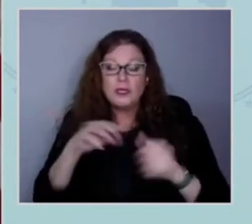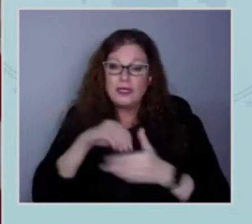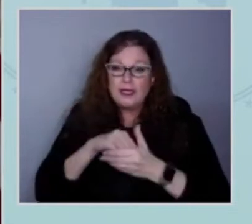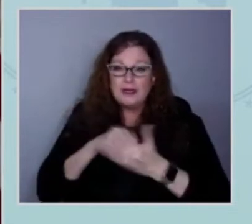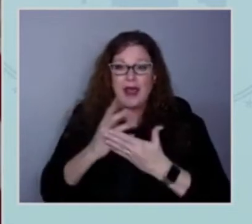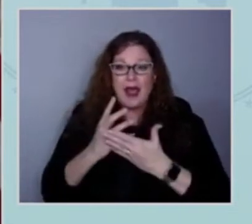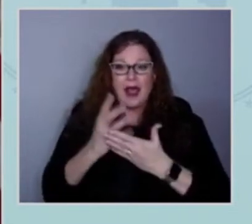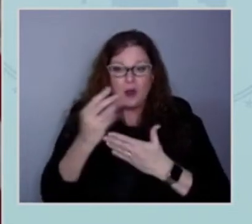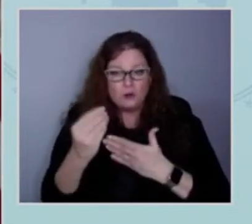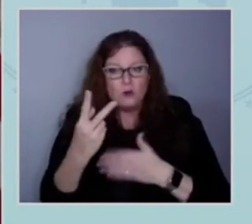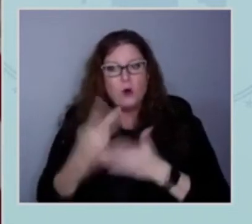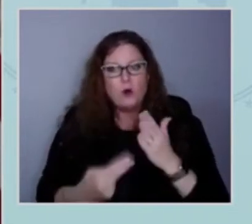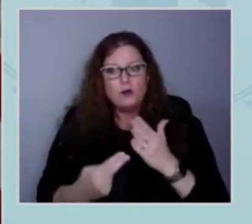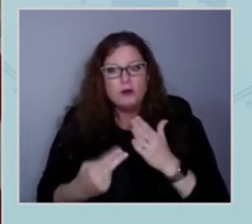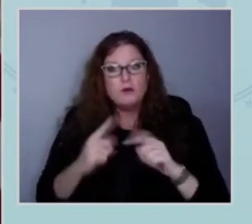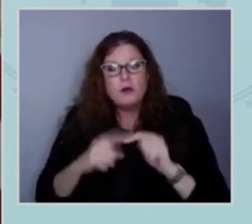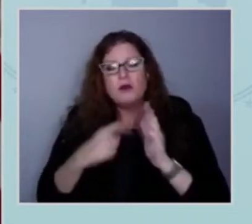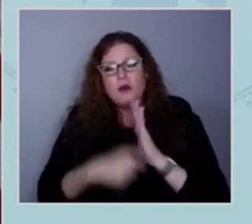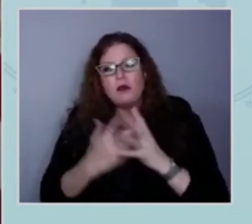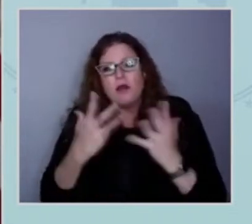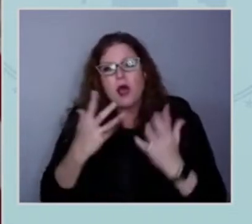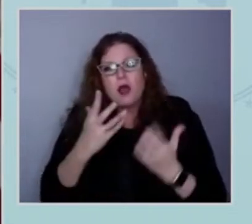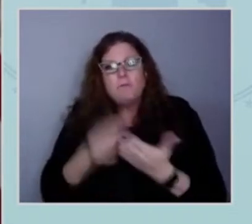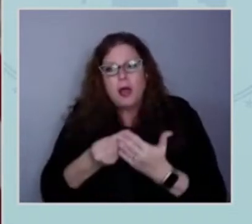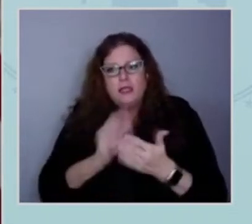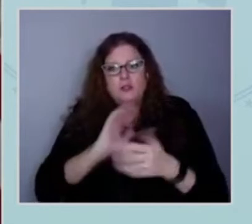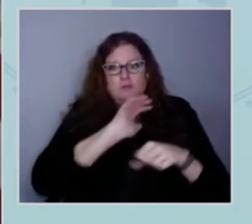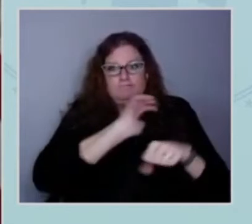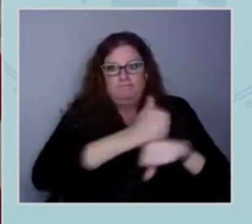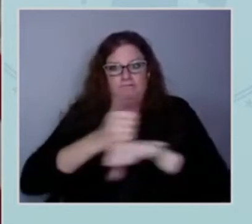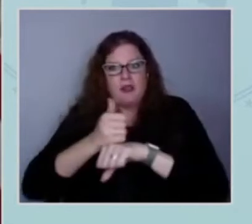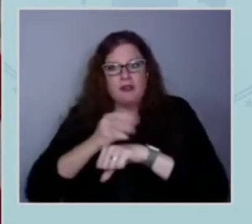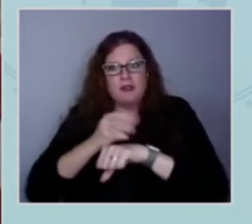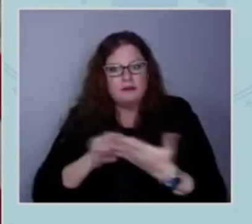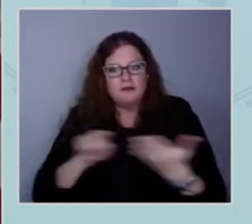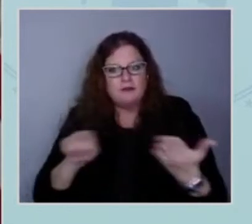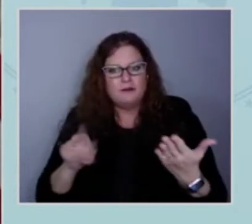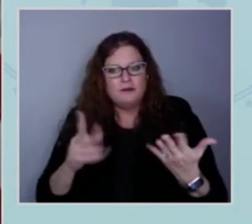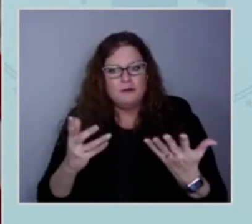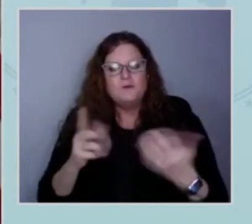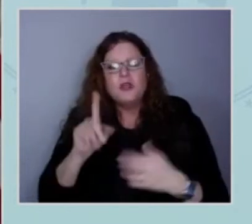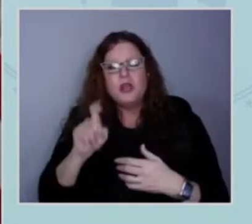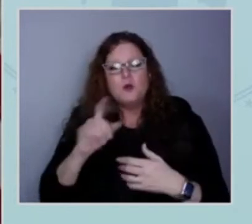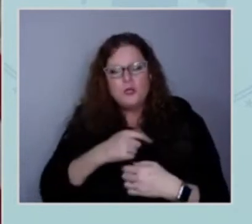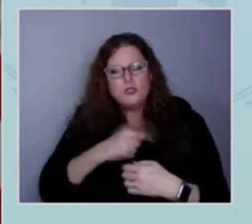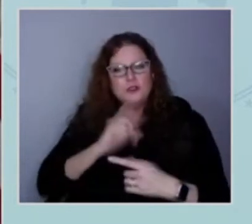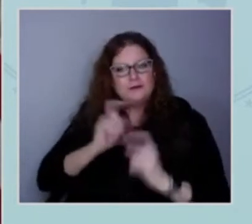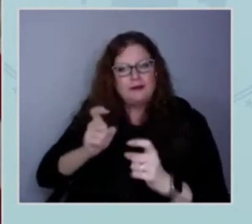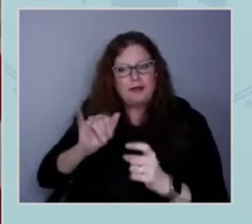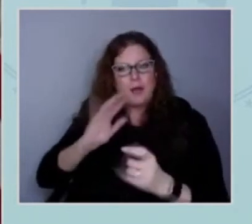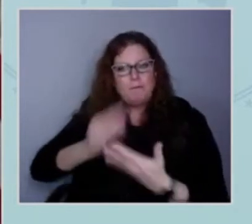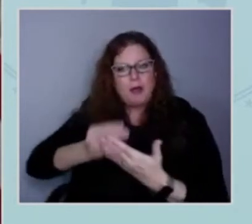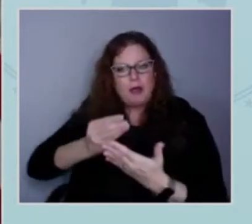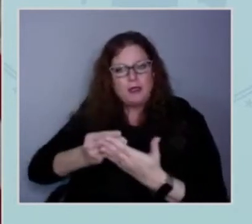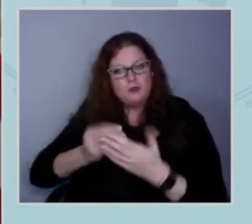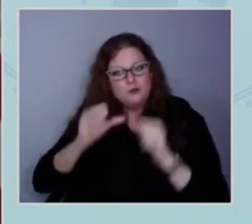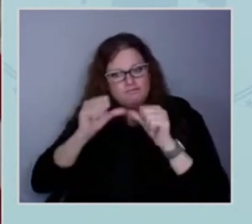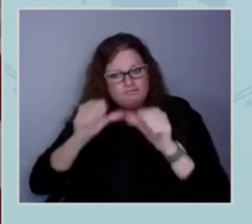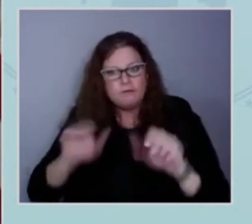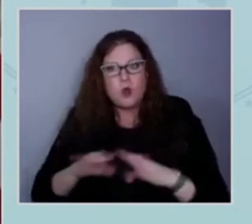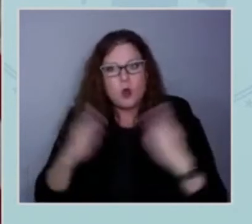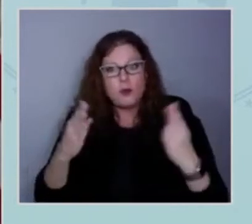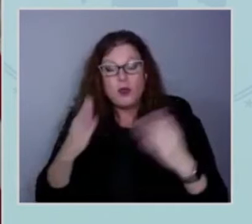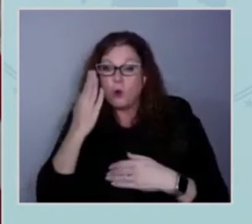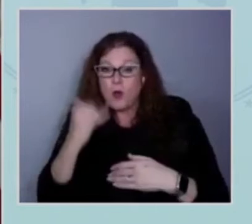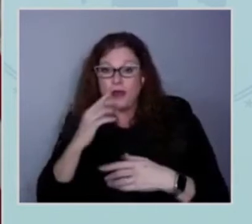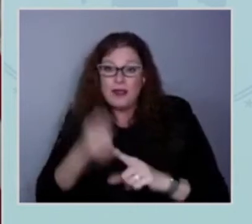your staff is safe as well, both indoors and out. But it costs a lot of money to do that, and you should be